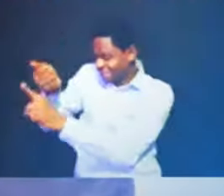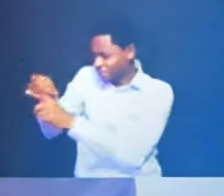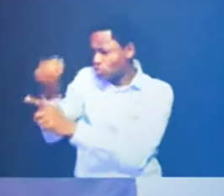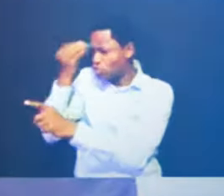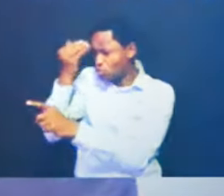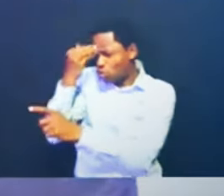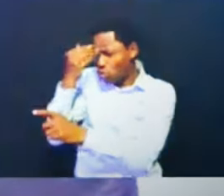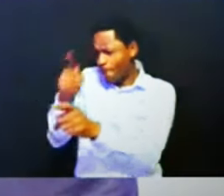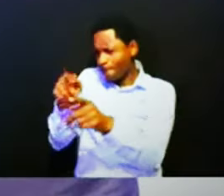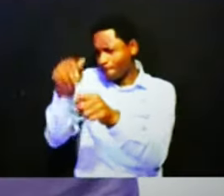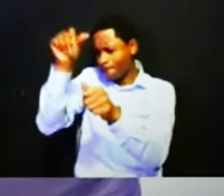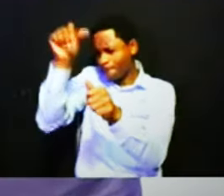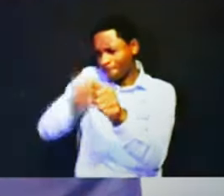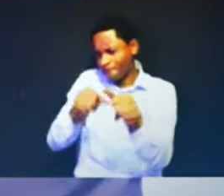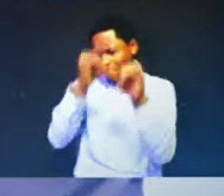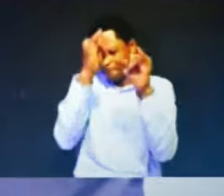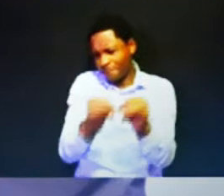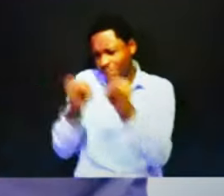each person.